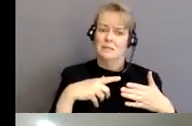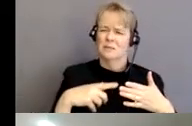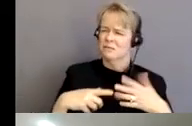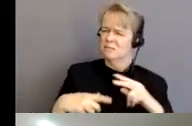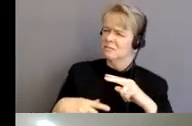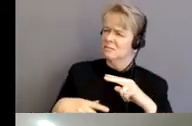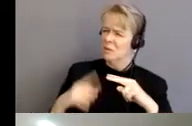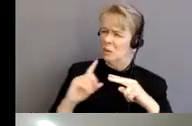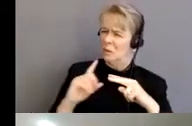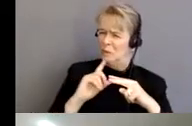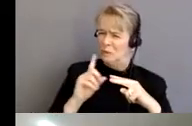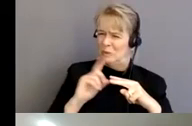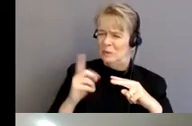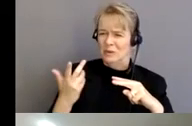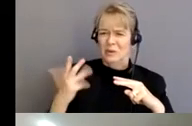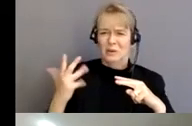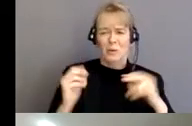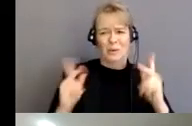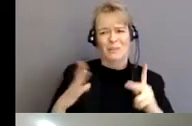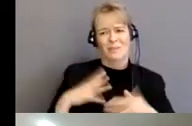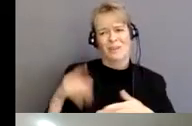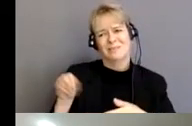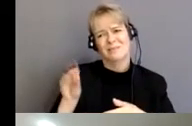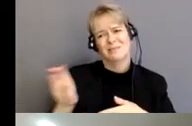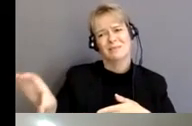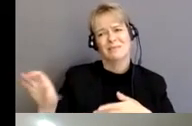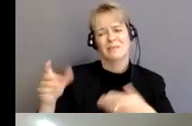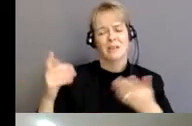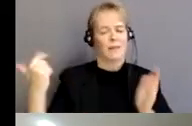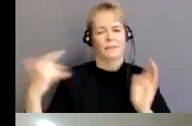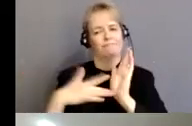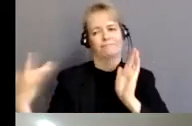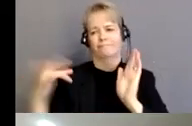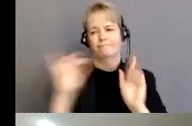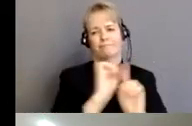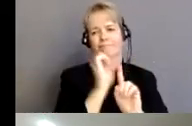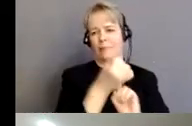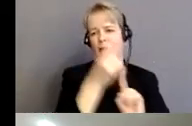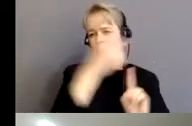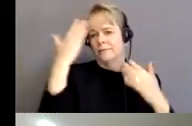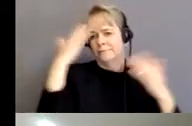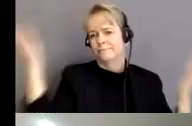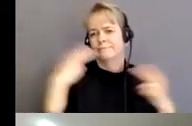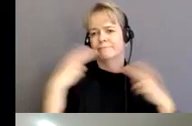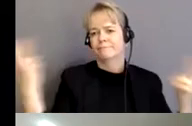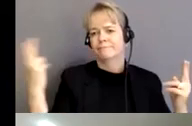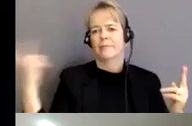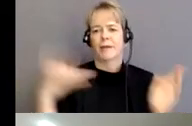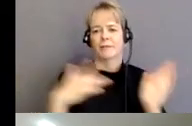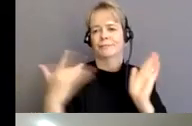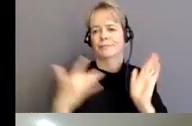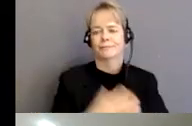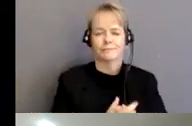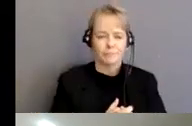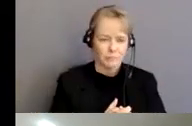taking advantage of that situation. And we also know sometimes it can be a little bit more complicated to